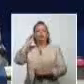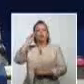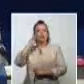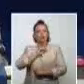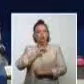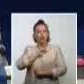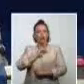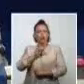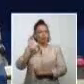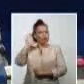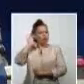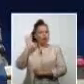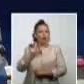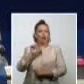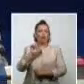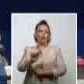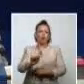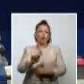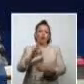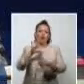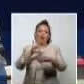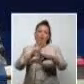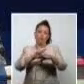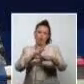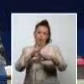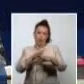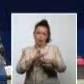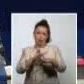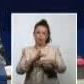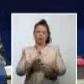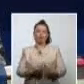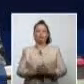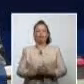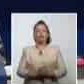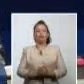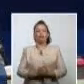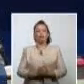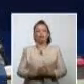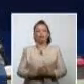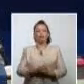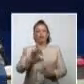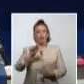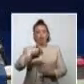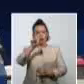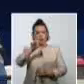had a cardiac arrest.